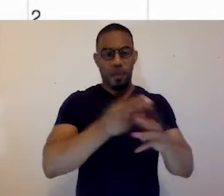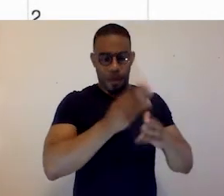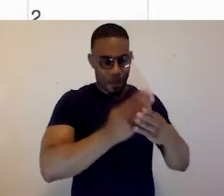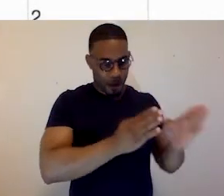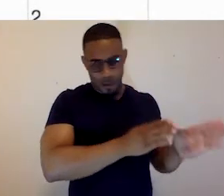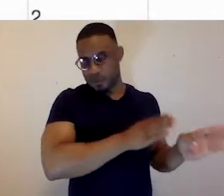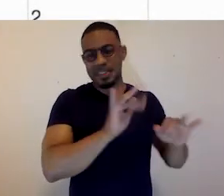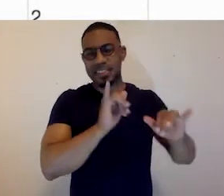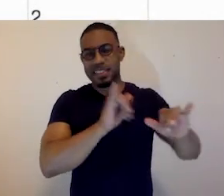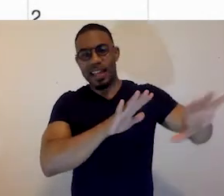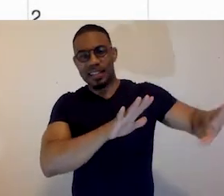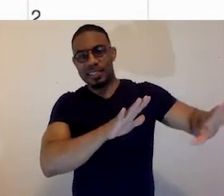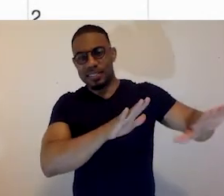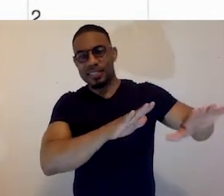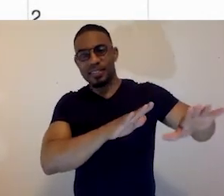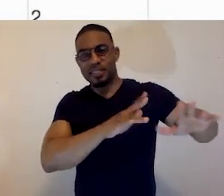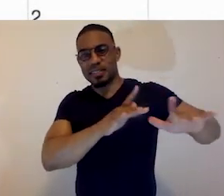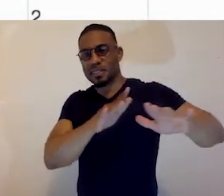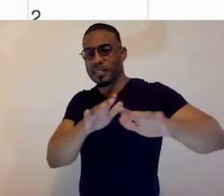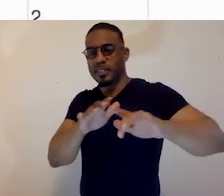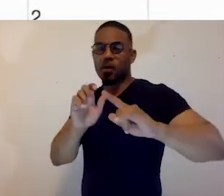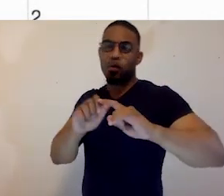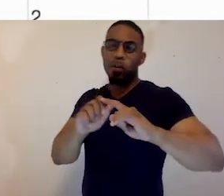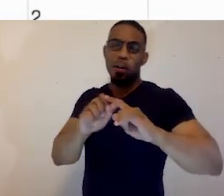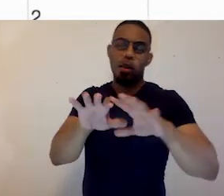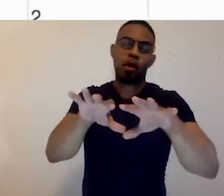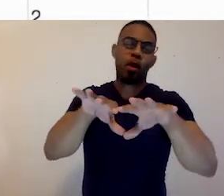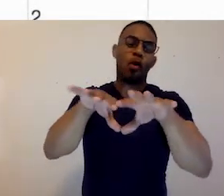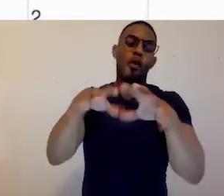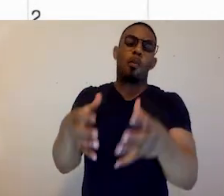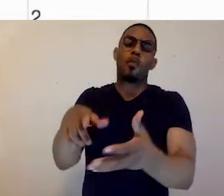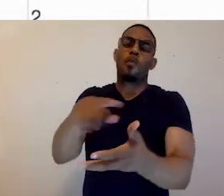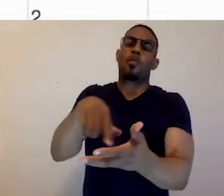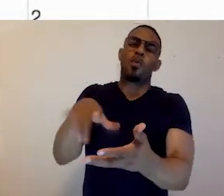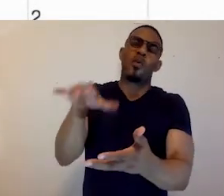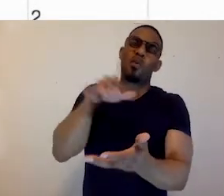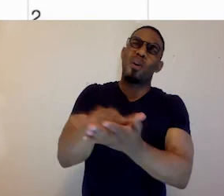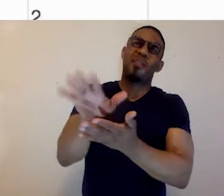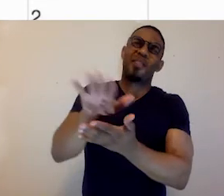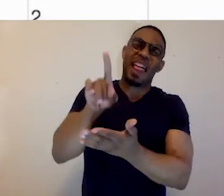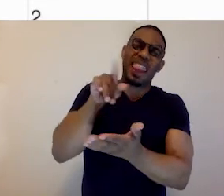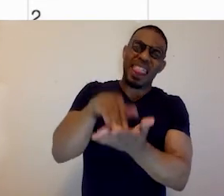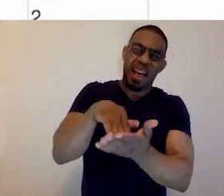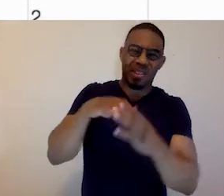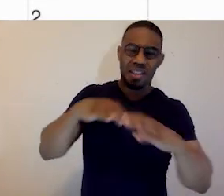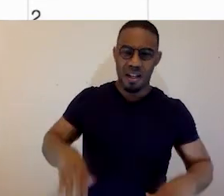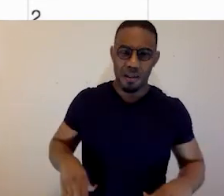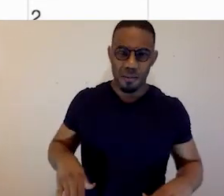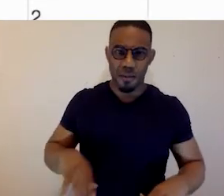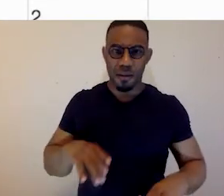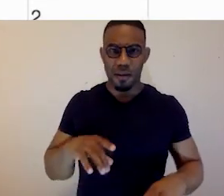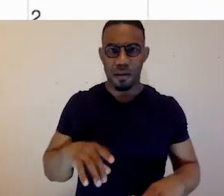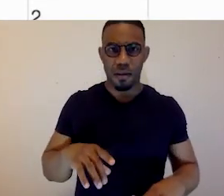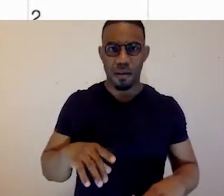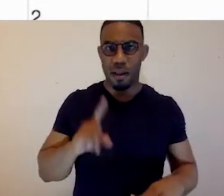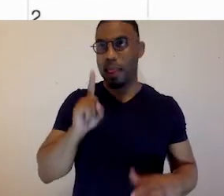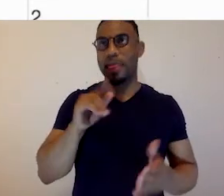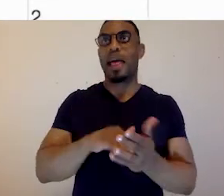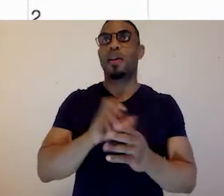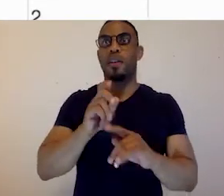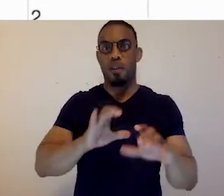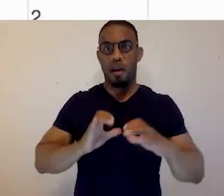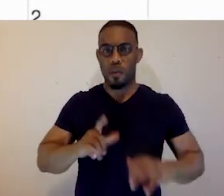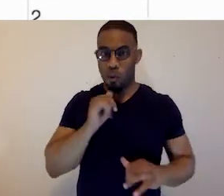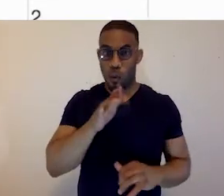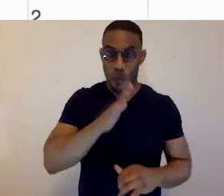This essentially ended up with a pool where roughly like 1,000 customers, or 1,000 of the